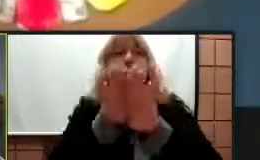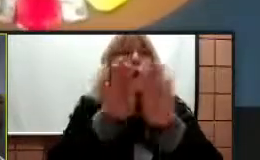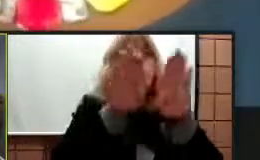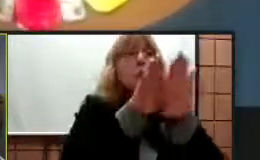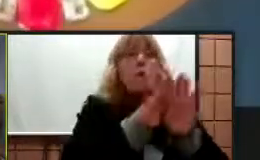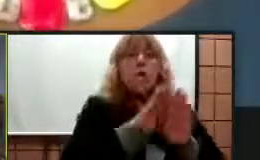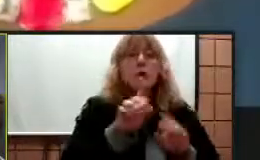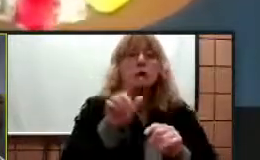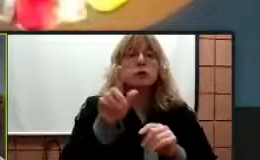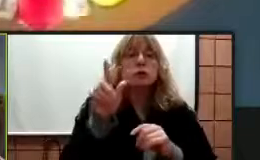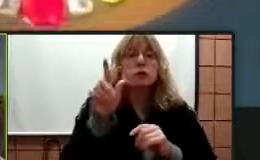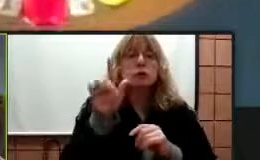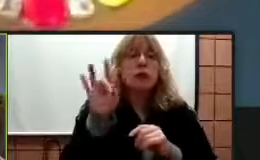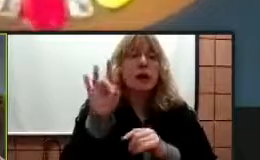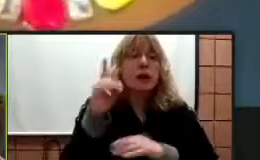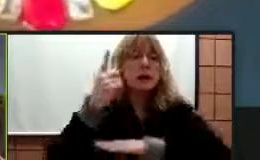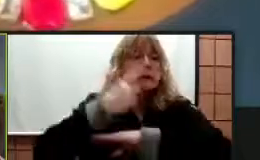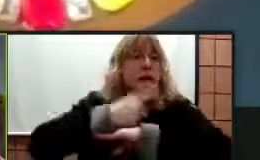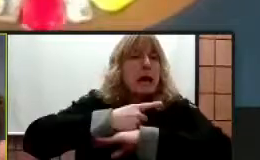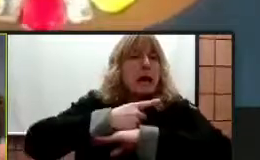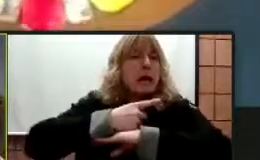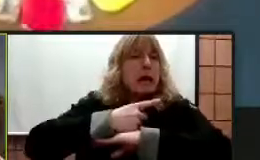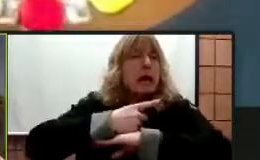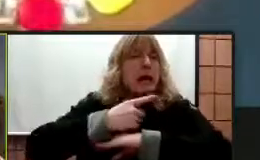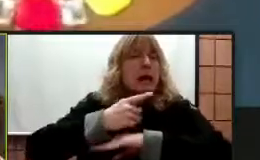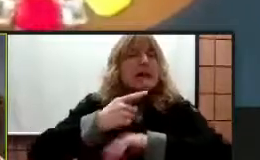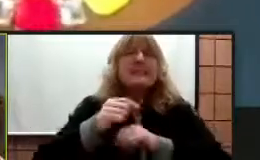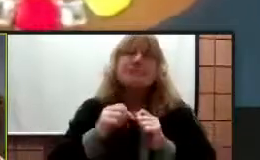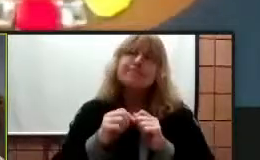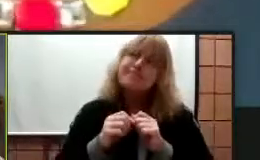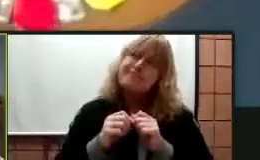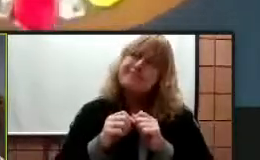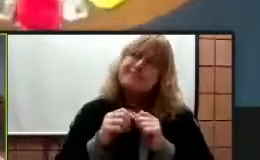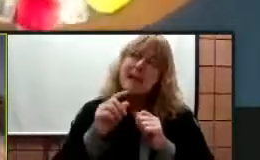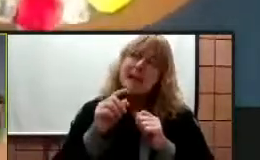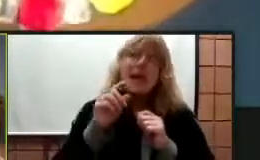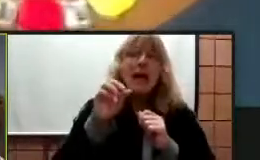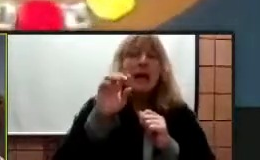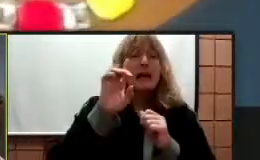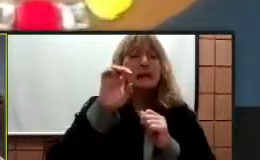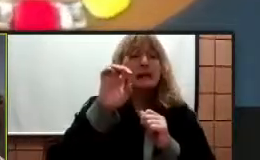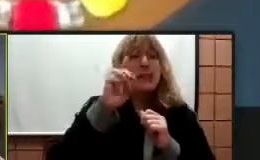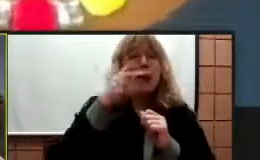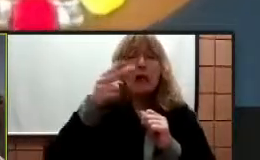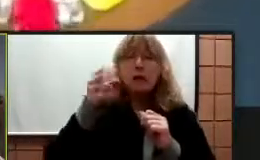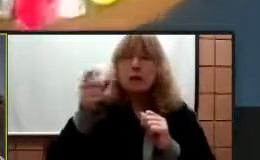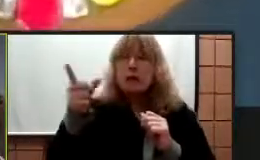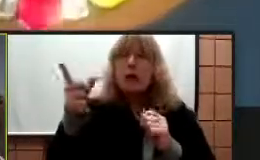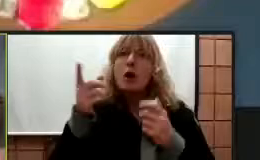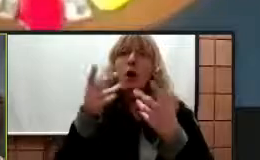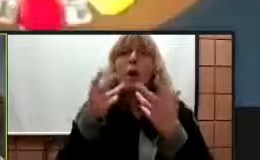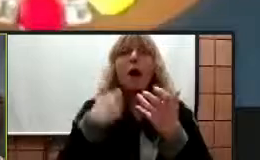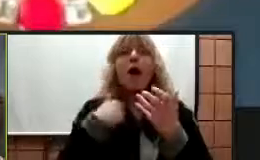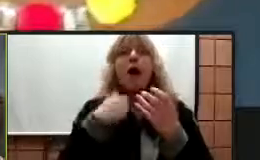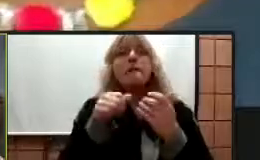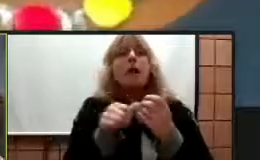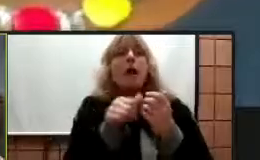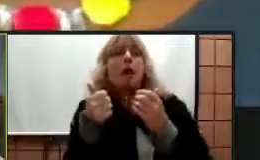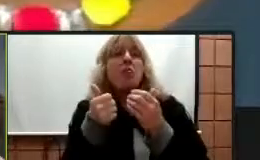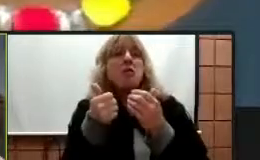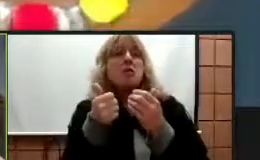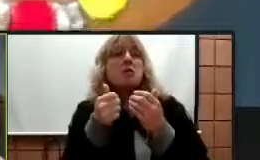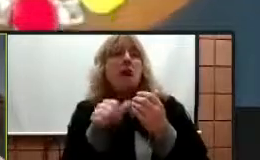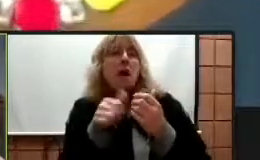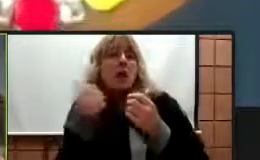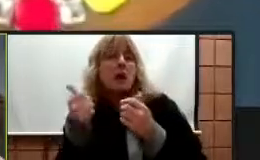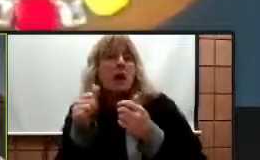was another wave, the Department of Health and Human Services could say, okay, we're going to shut things down, but it would be a 28-day